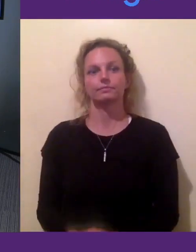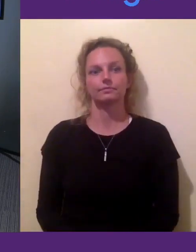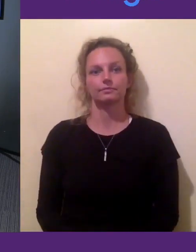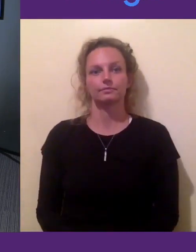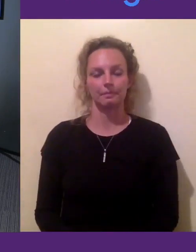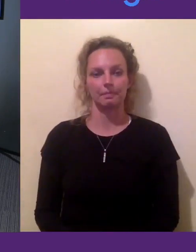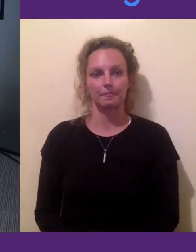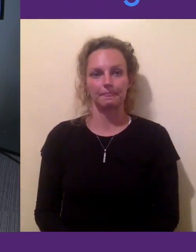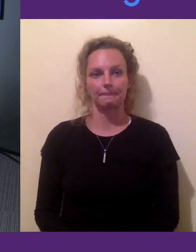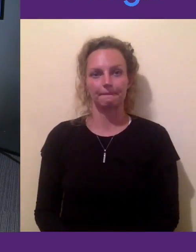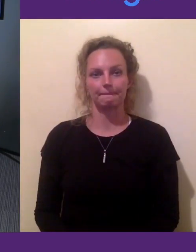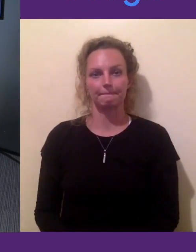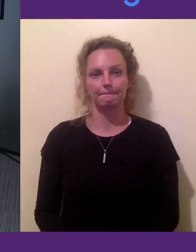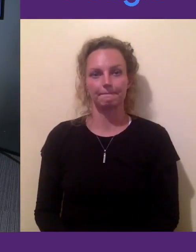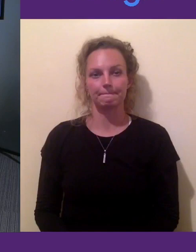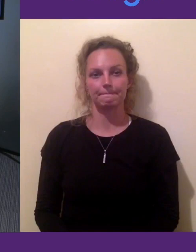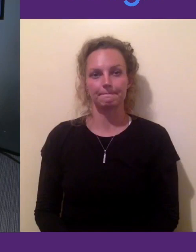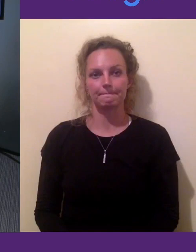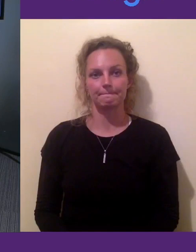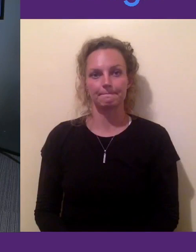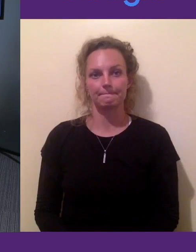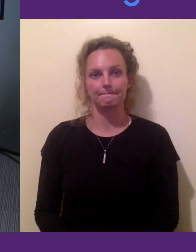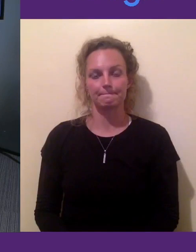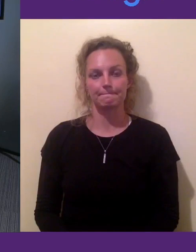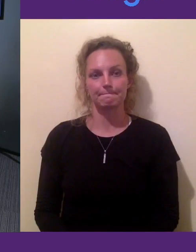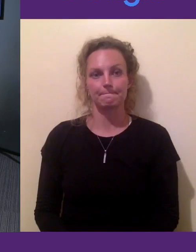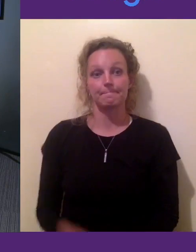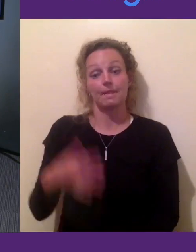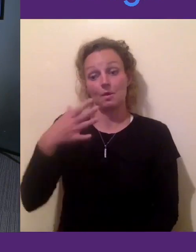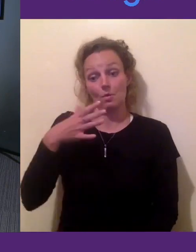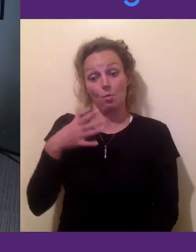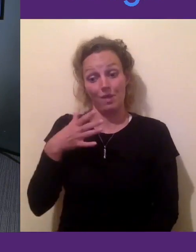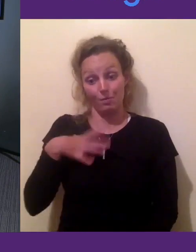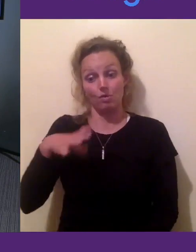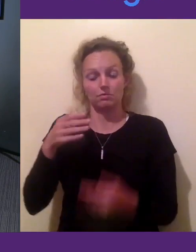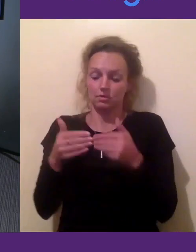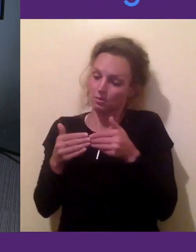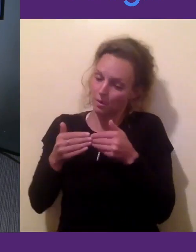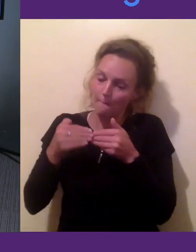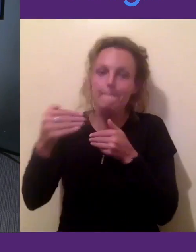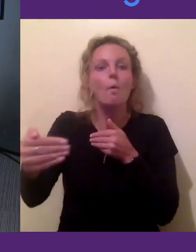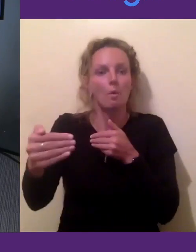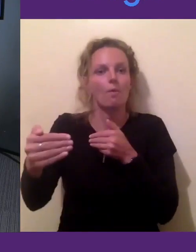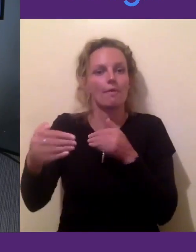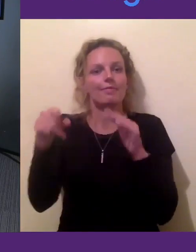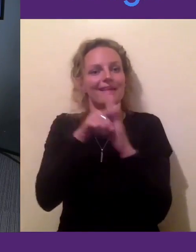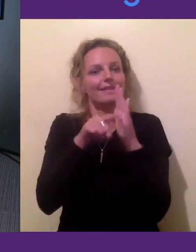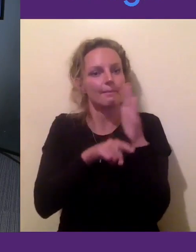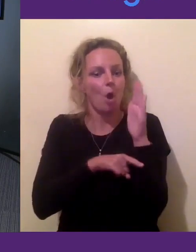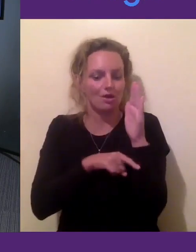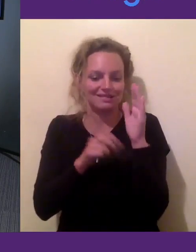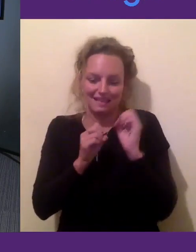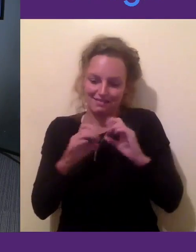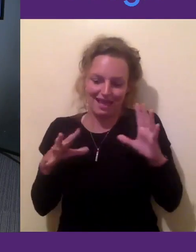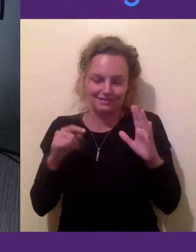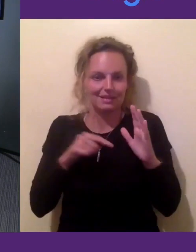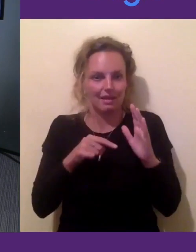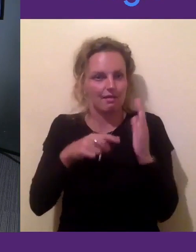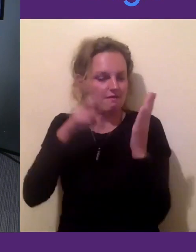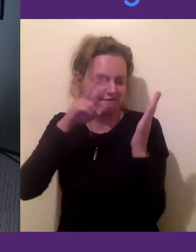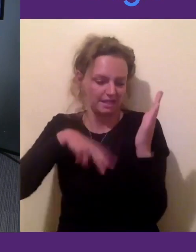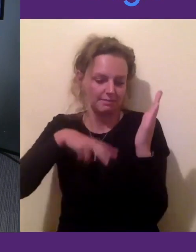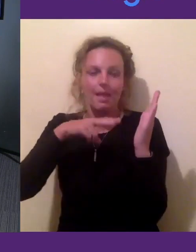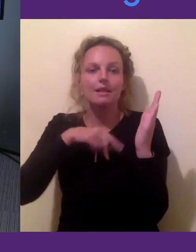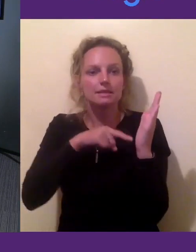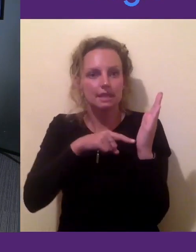we want to go way beyond a policy to look at actual usability, and then the question is how do you build that into a policy? We